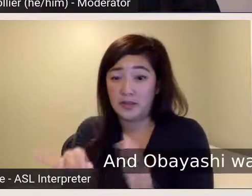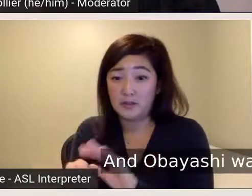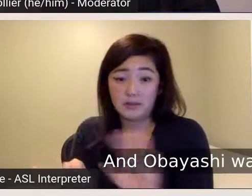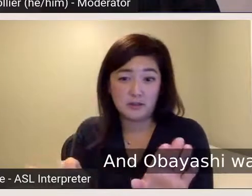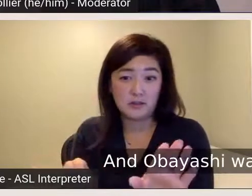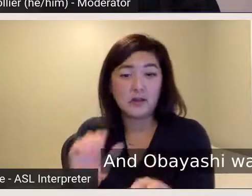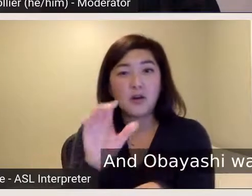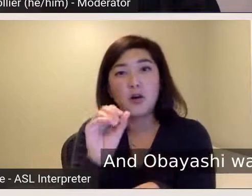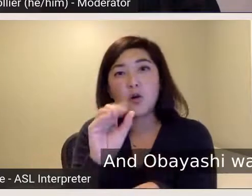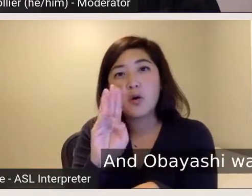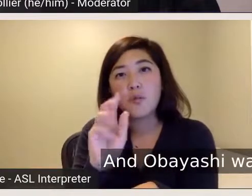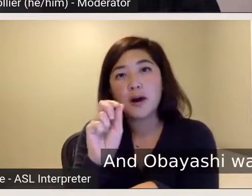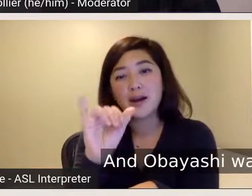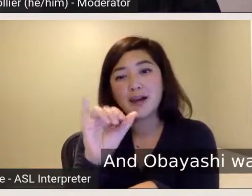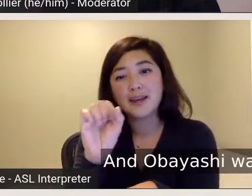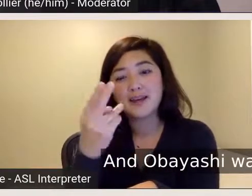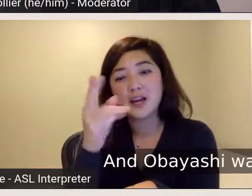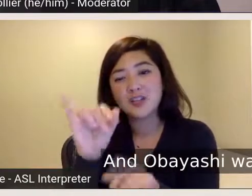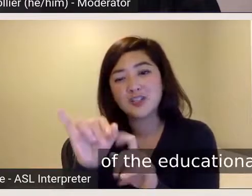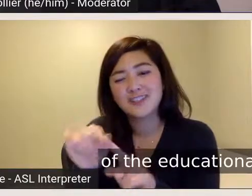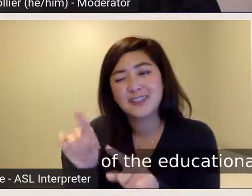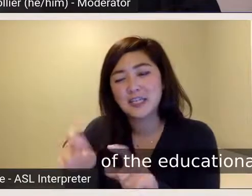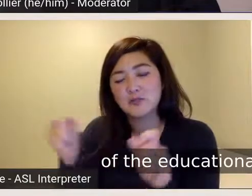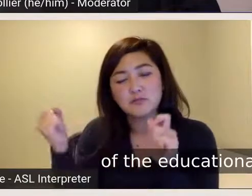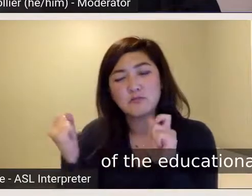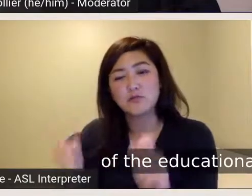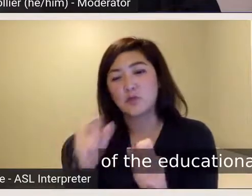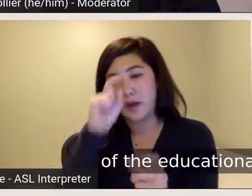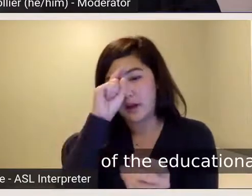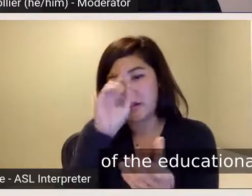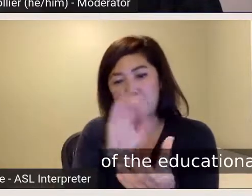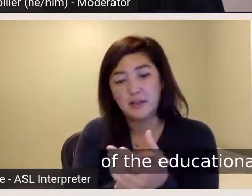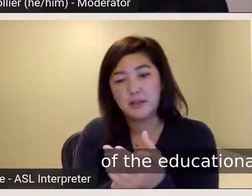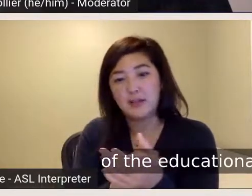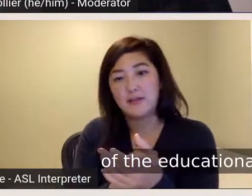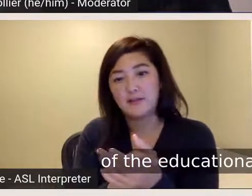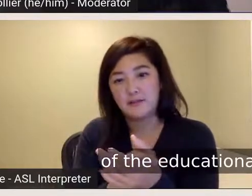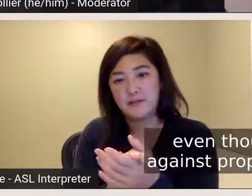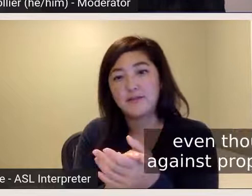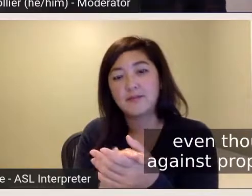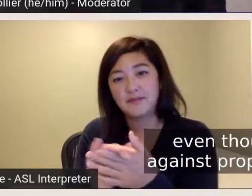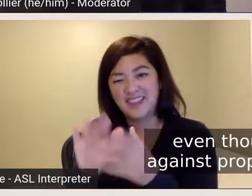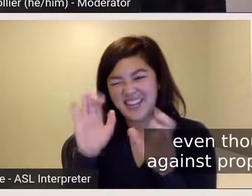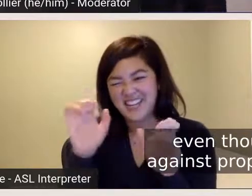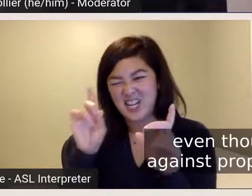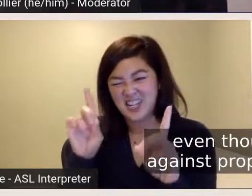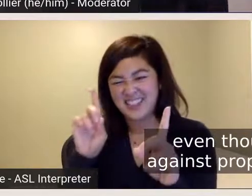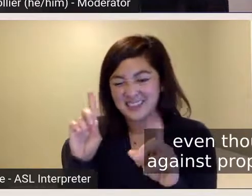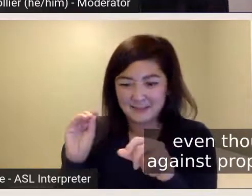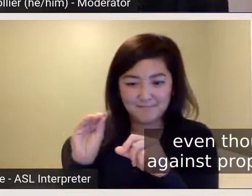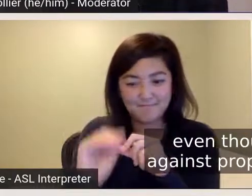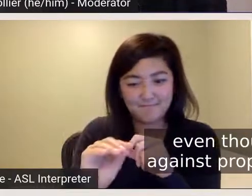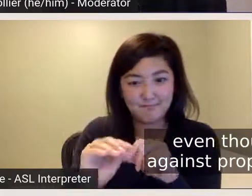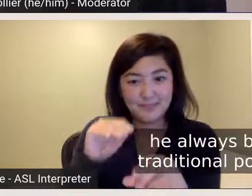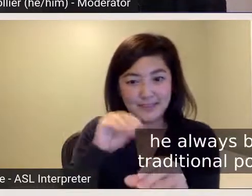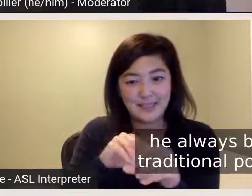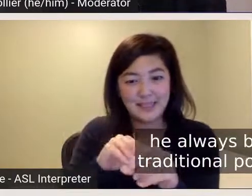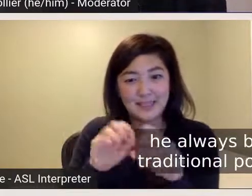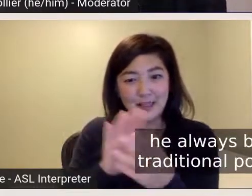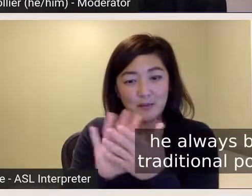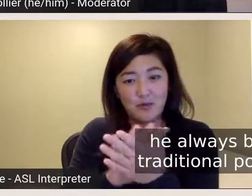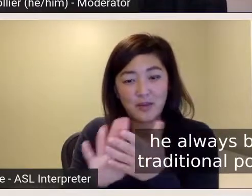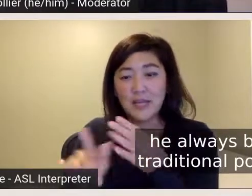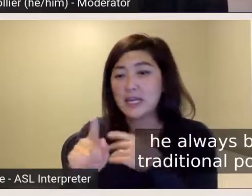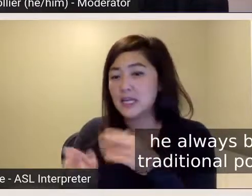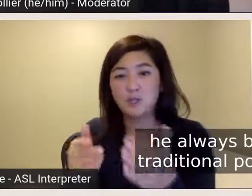Obayashi was a strong believer of the educational aspect of cinema. Even though he was against propaganda films, he